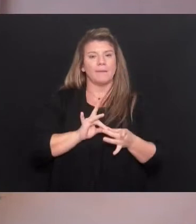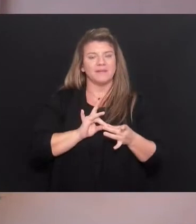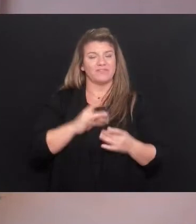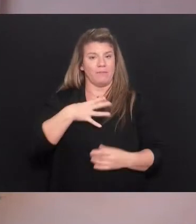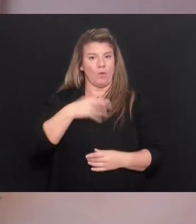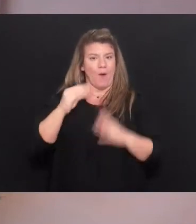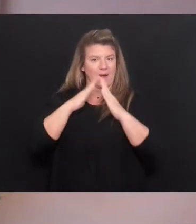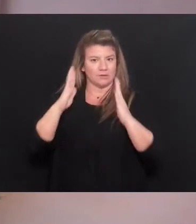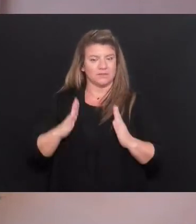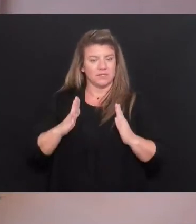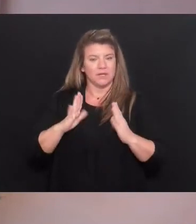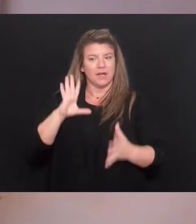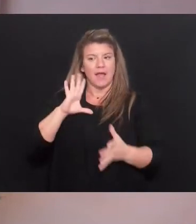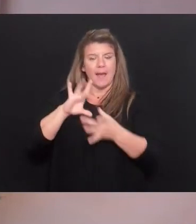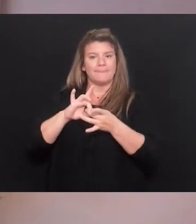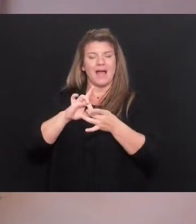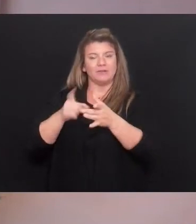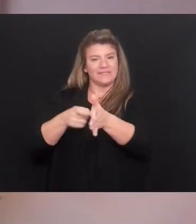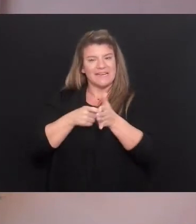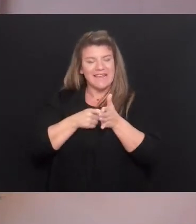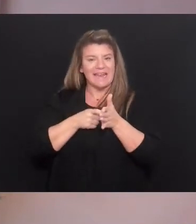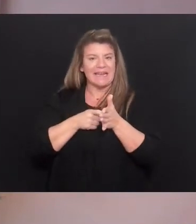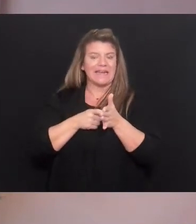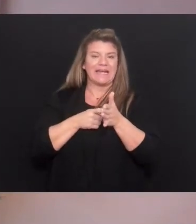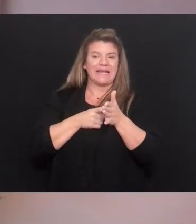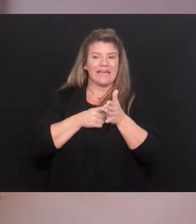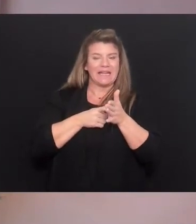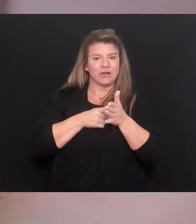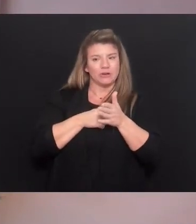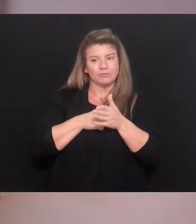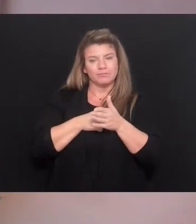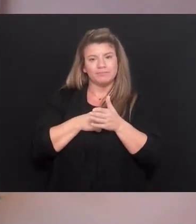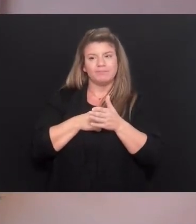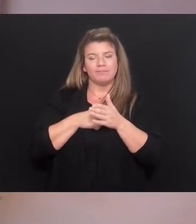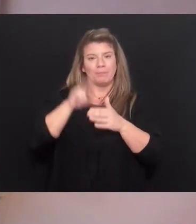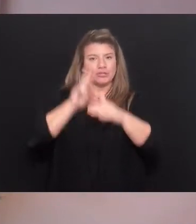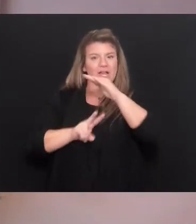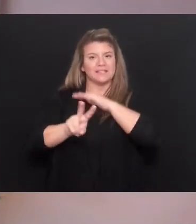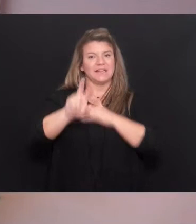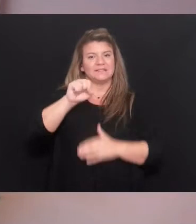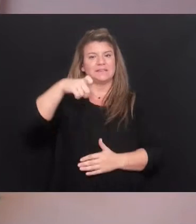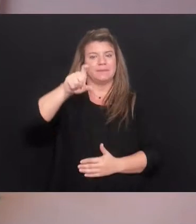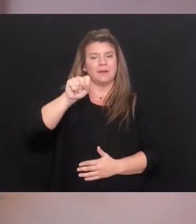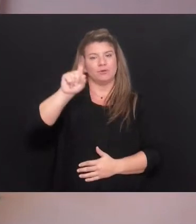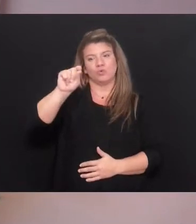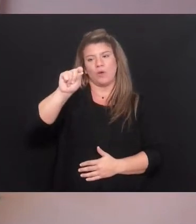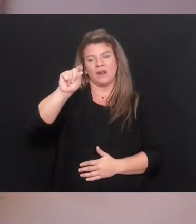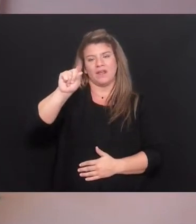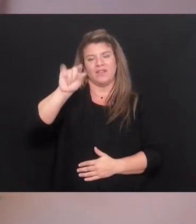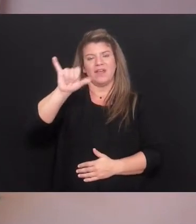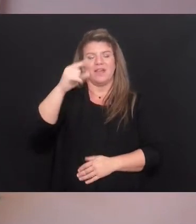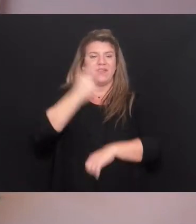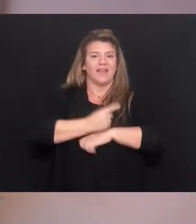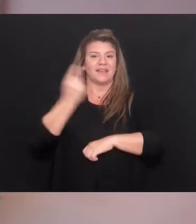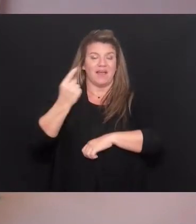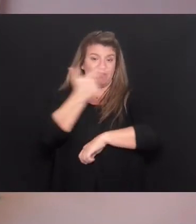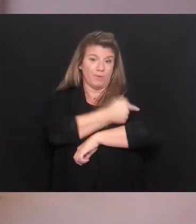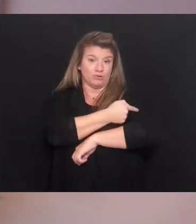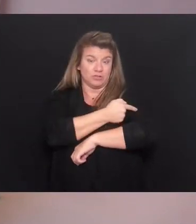House about dictating or projecting September 20th as the date of the